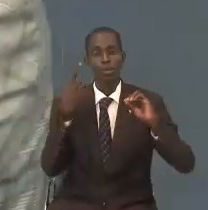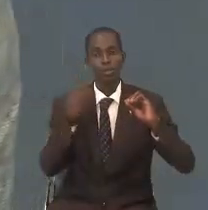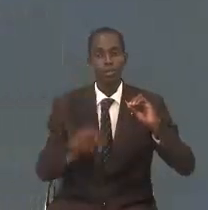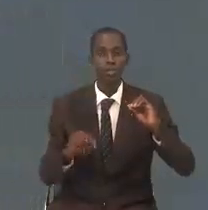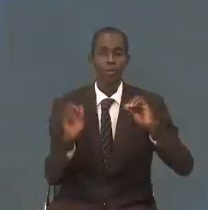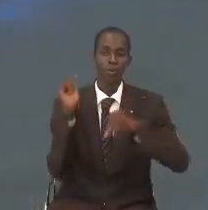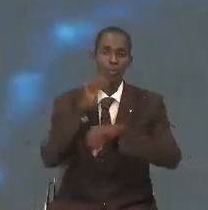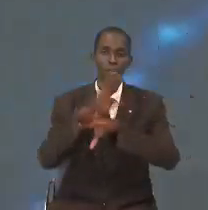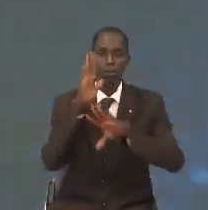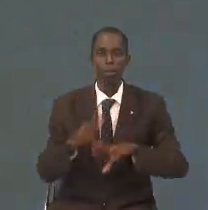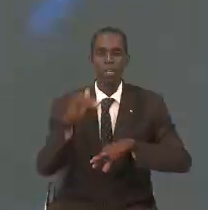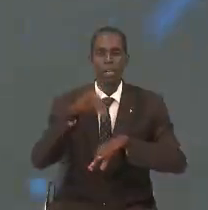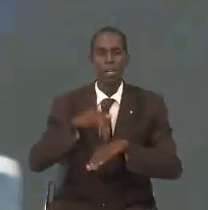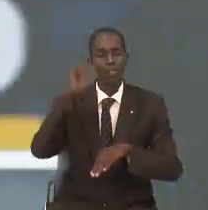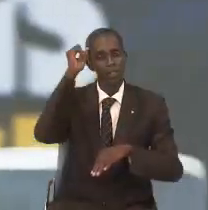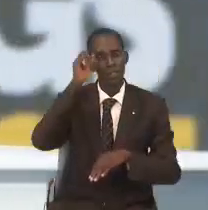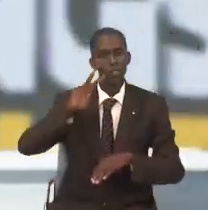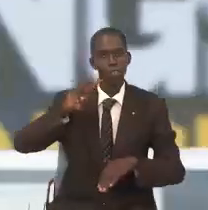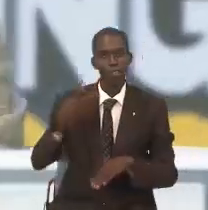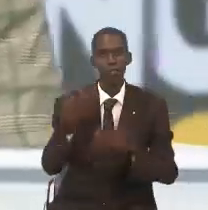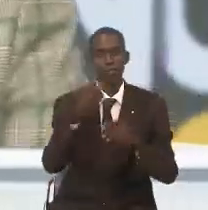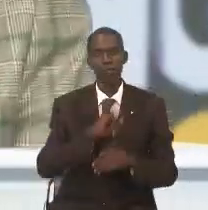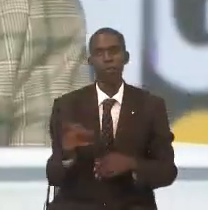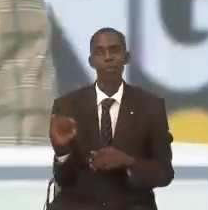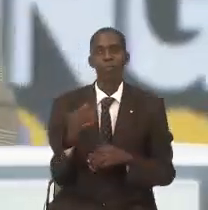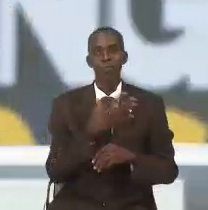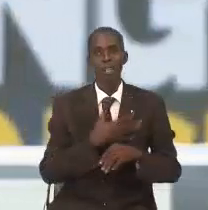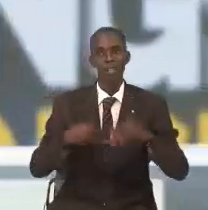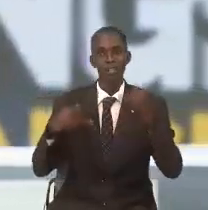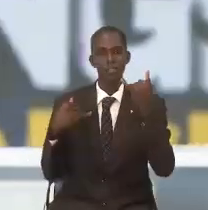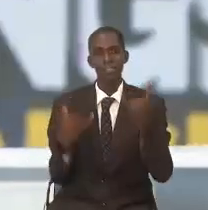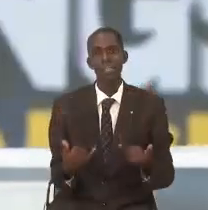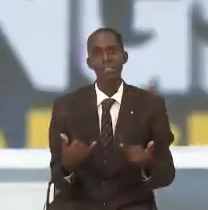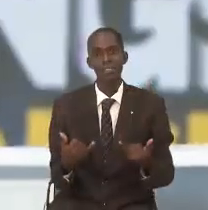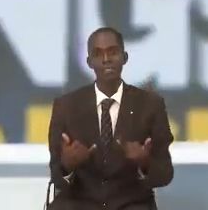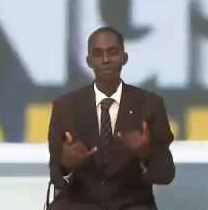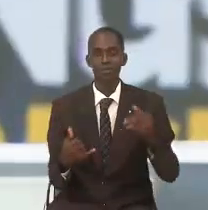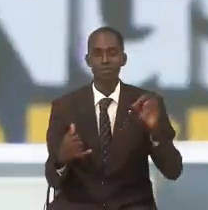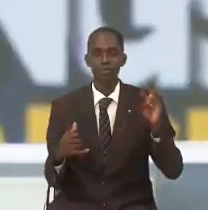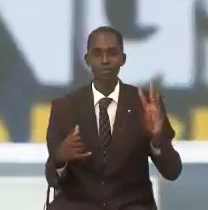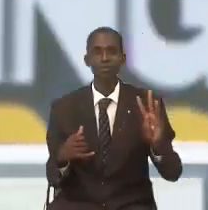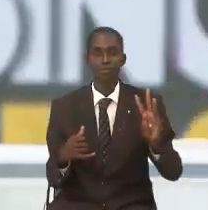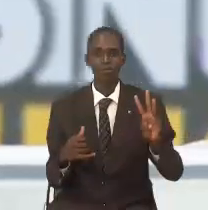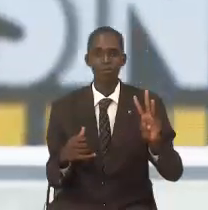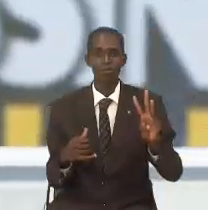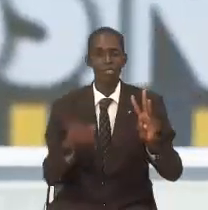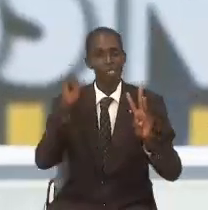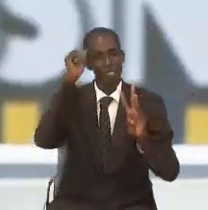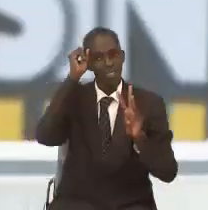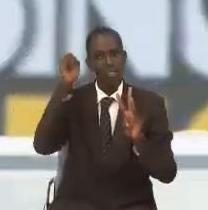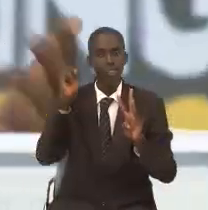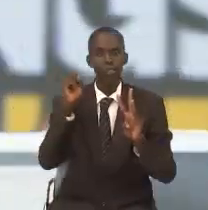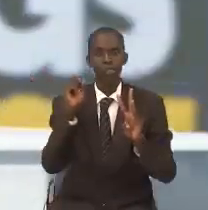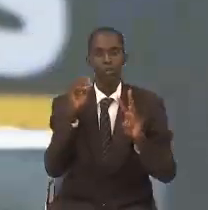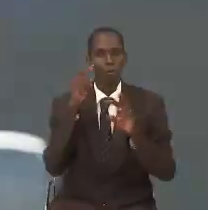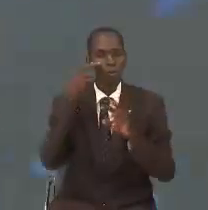at his second coming. And now W is watchfulness for his